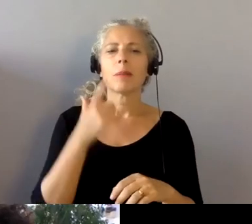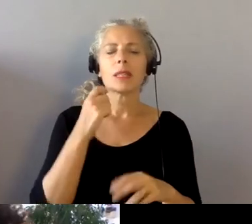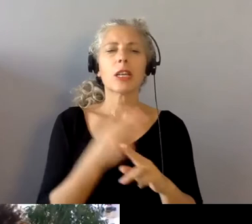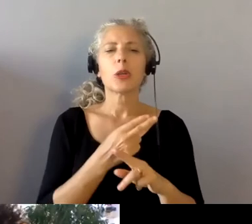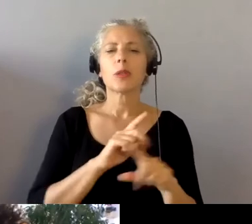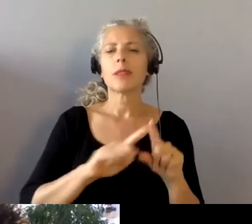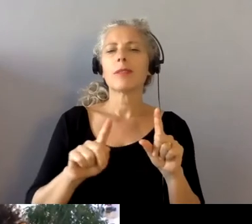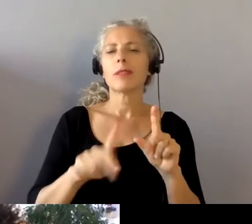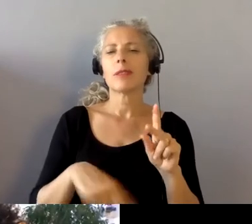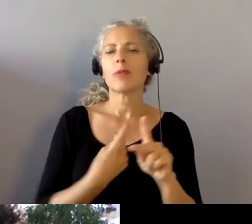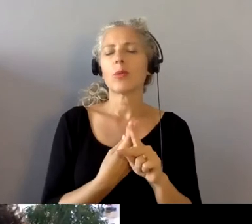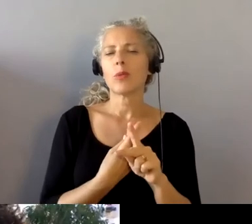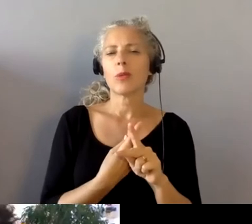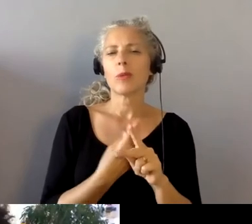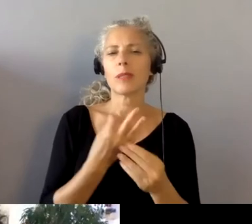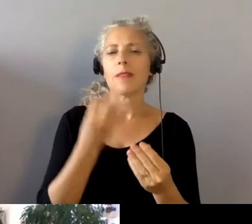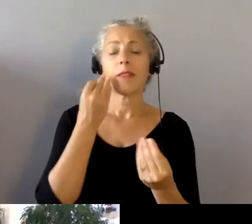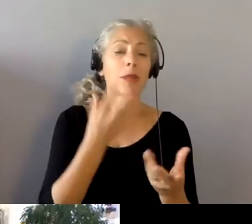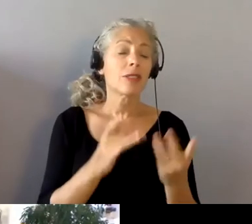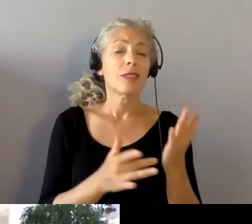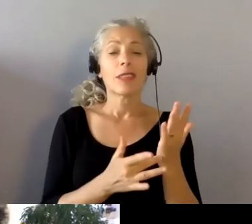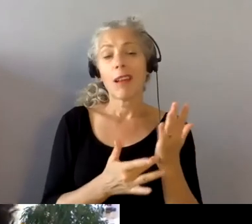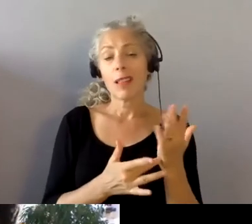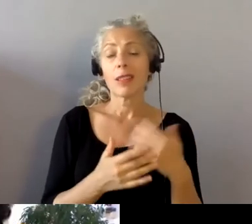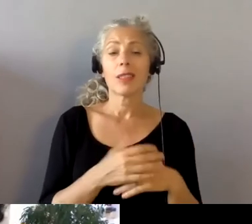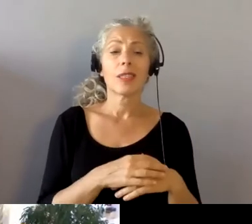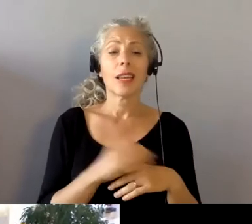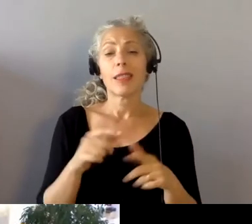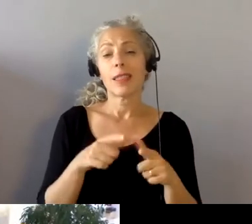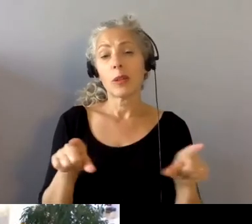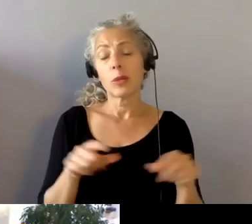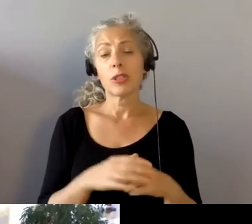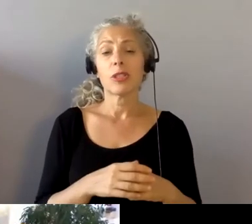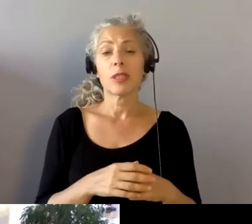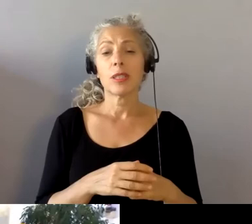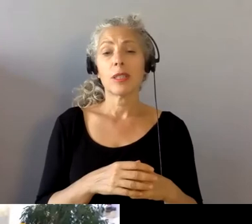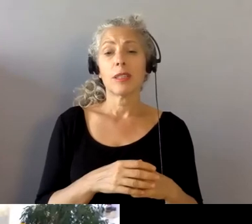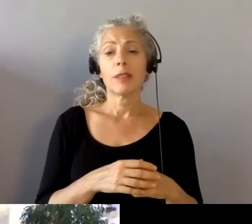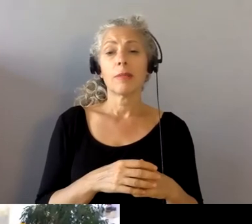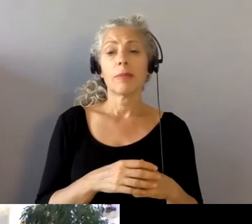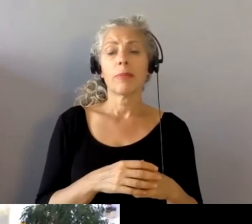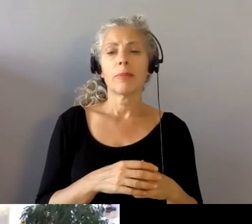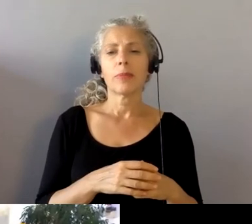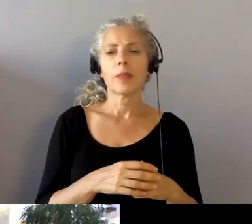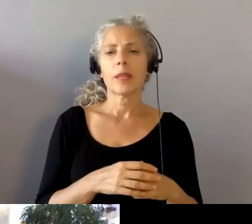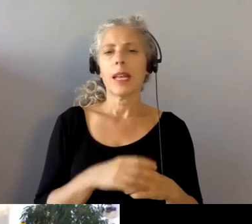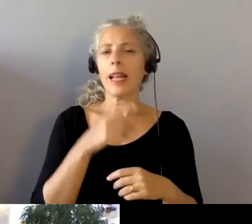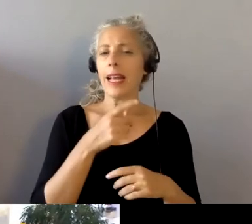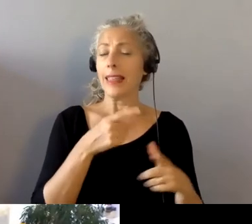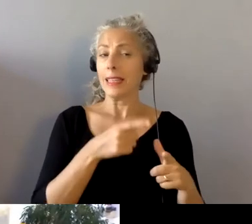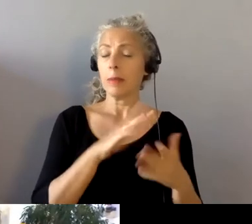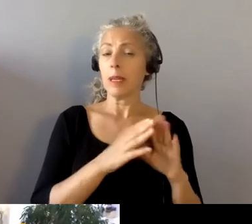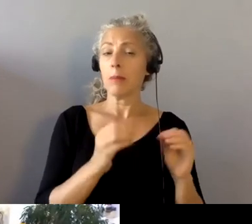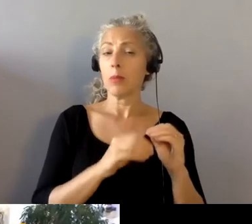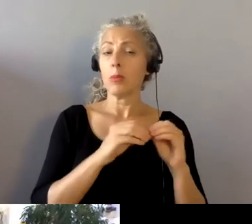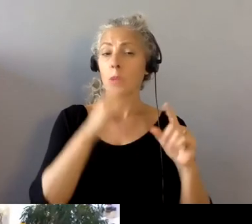of information, technology, and language. And then as those became layered and more complex,